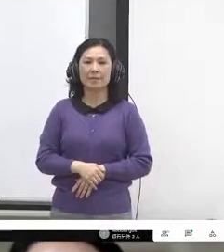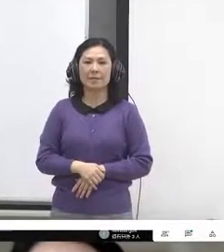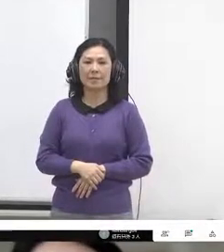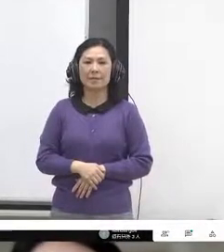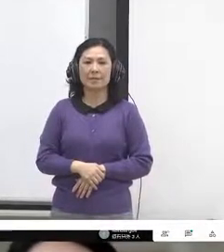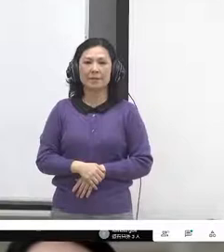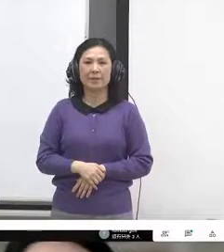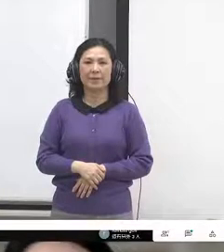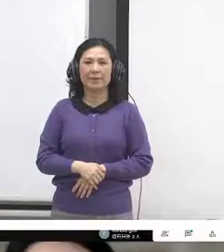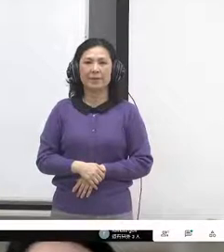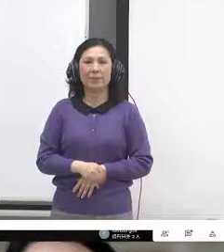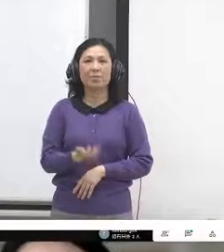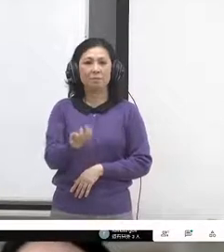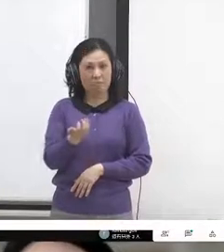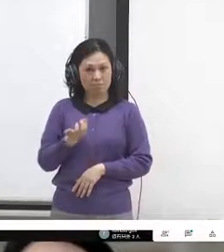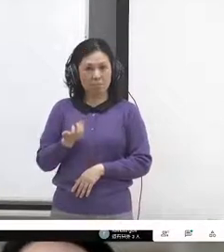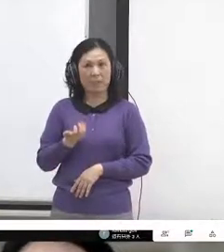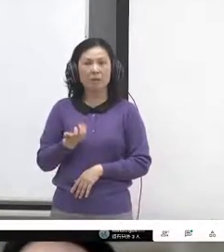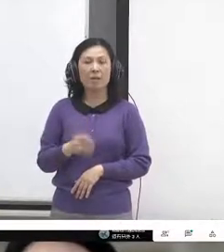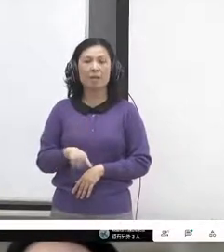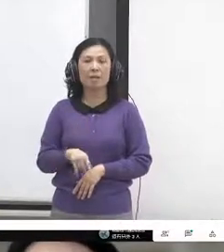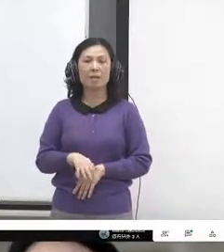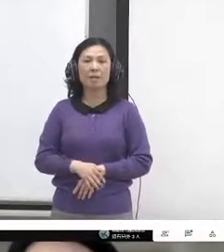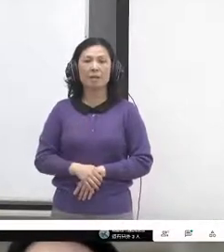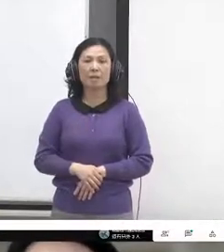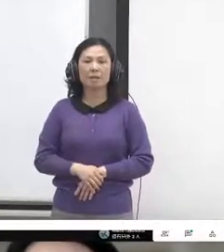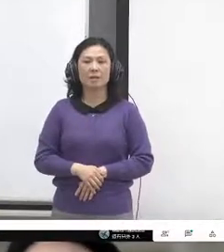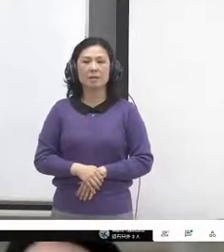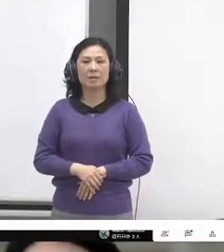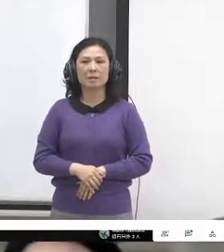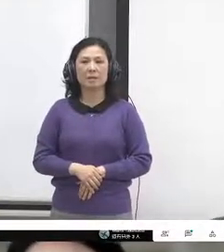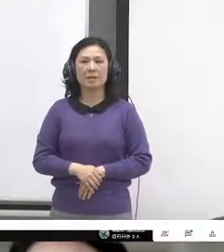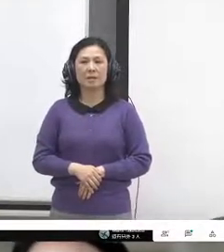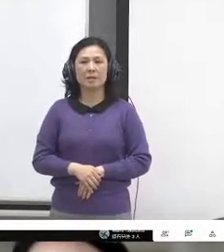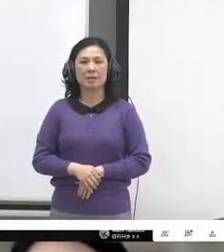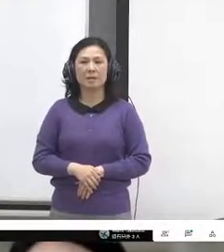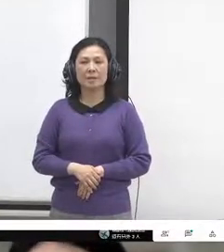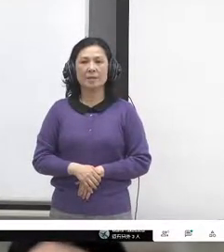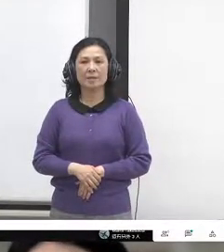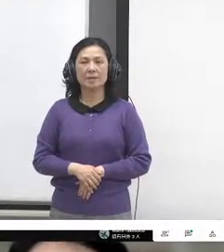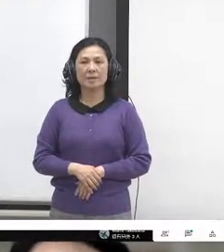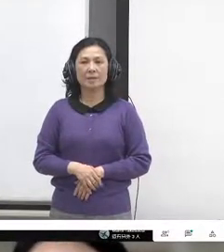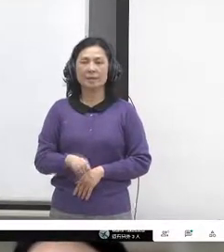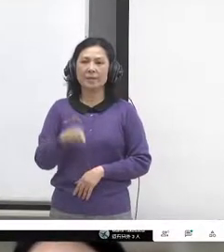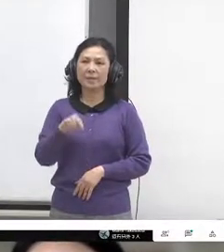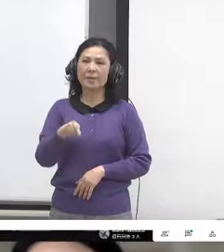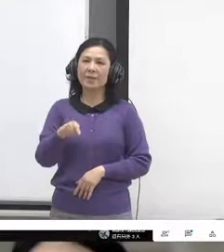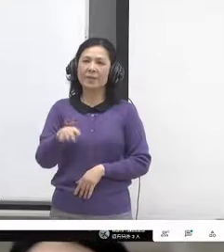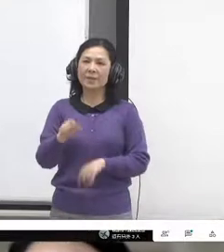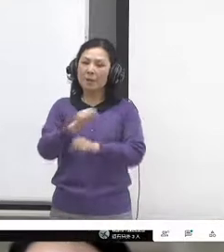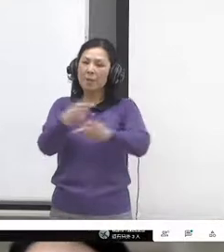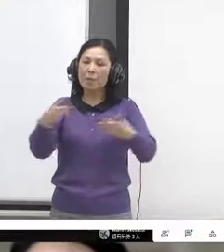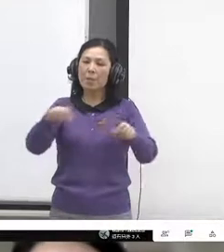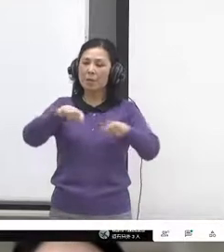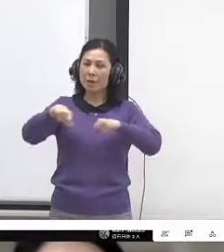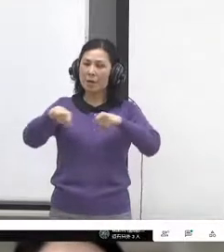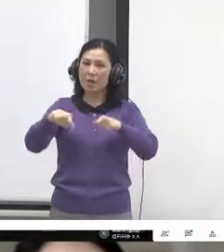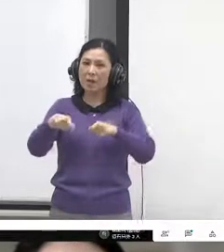hostery, so is all contribution is thanks for the contribute all and the collaborate with this